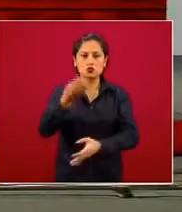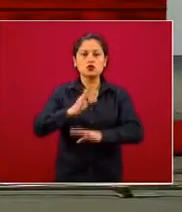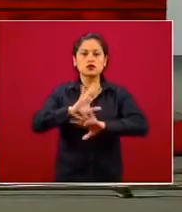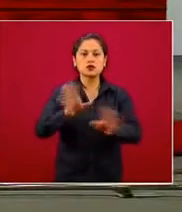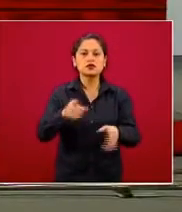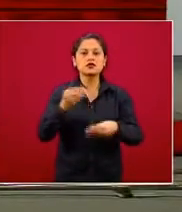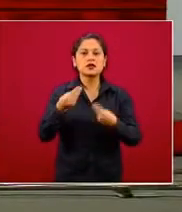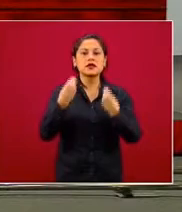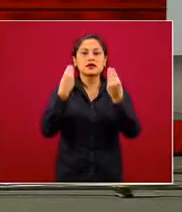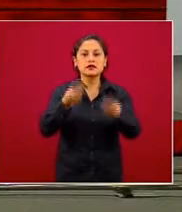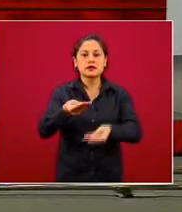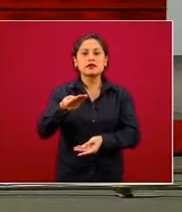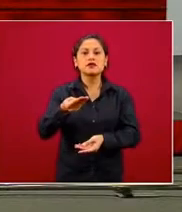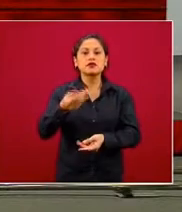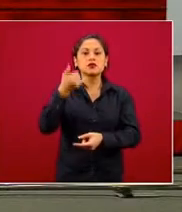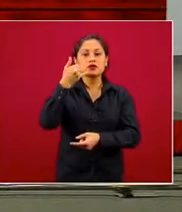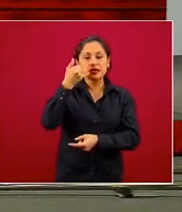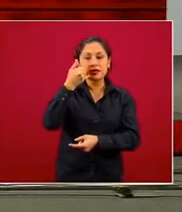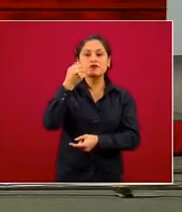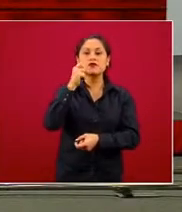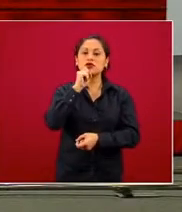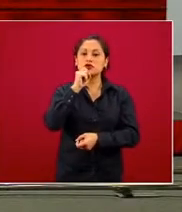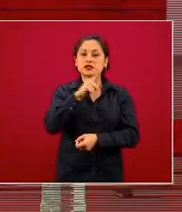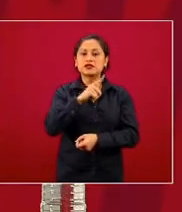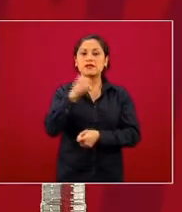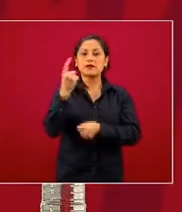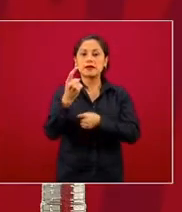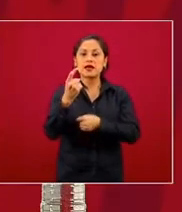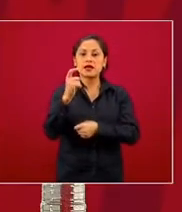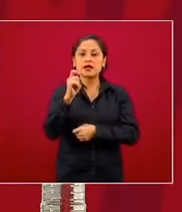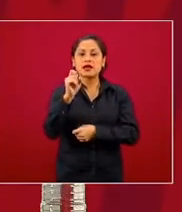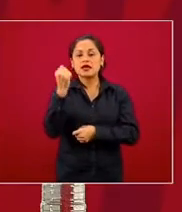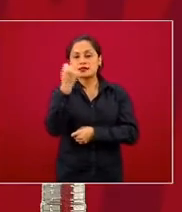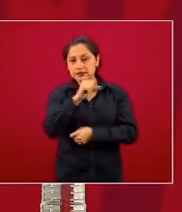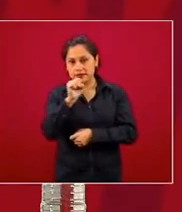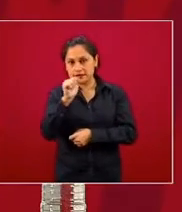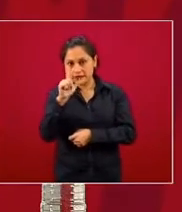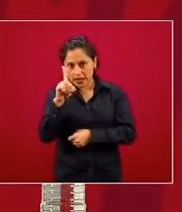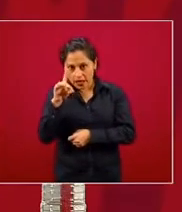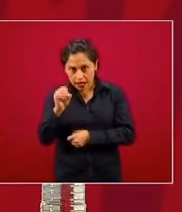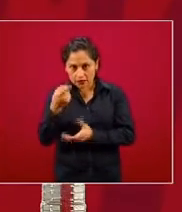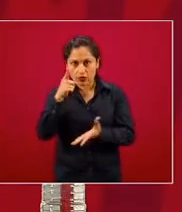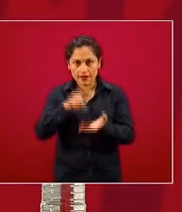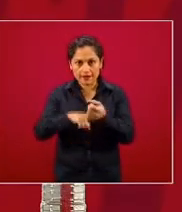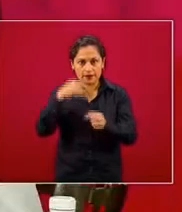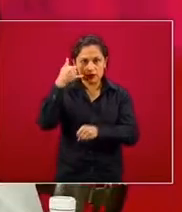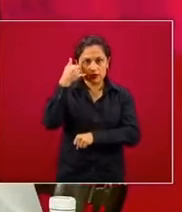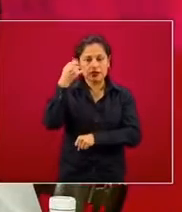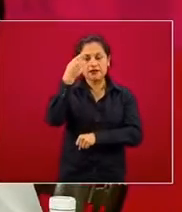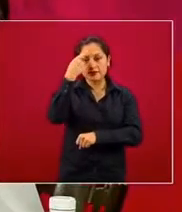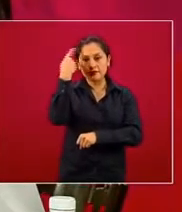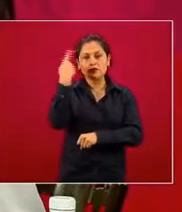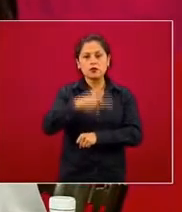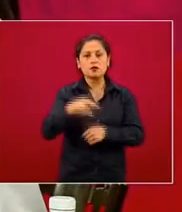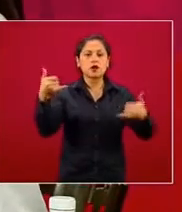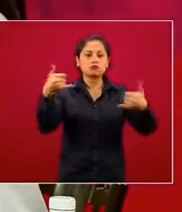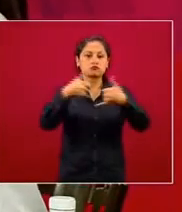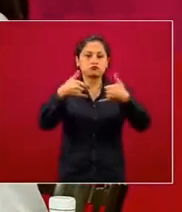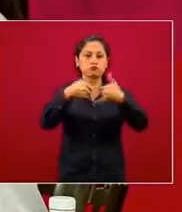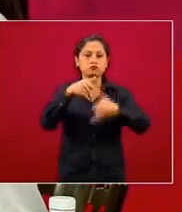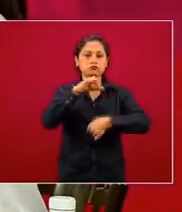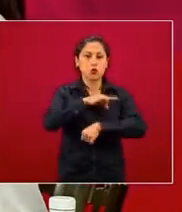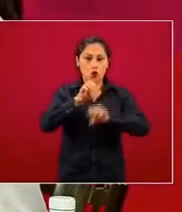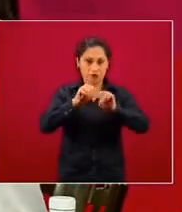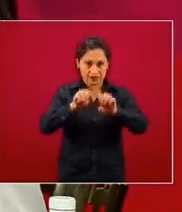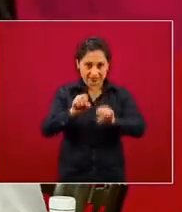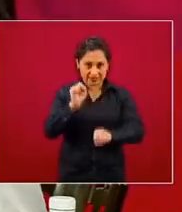So we donaciones do de have teléfonos y phones tiempo aire, and y eso cellular nos va a time permitir so that que they pueda can haber communicate comunicación between entre el patient and paciente y la family. familia. This will Entonces a begin partir de